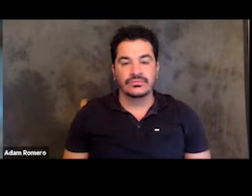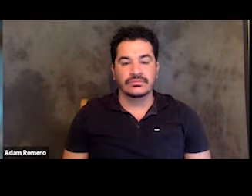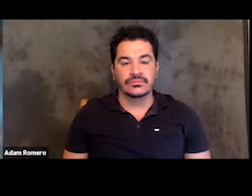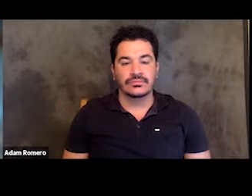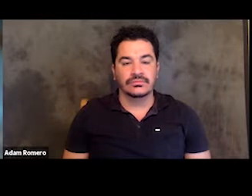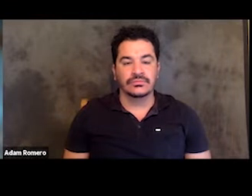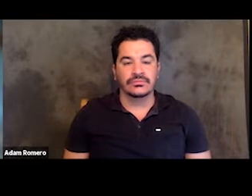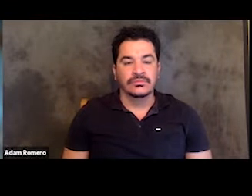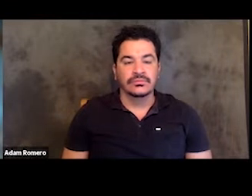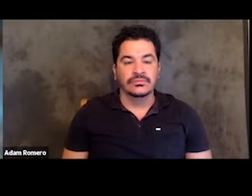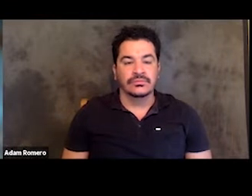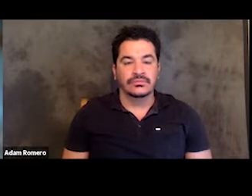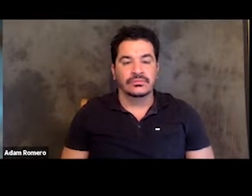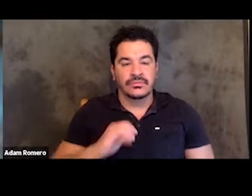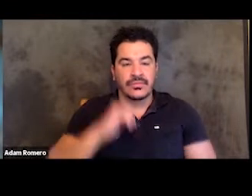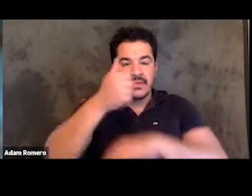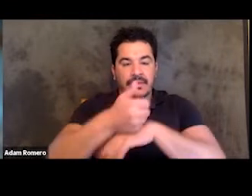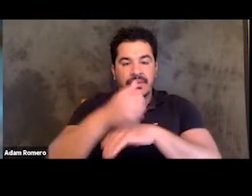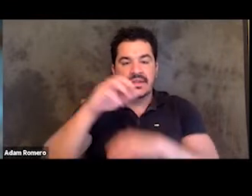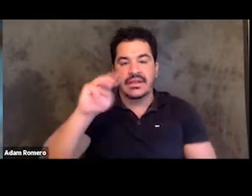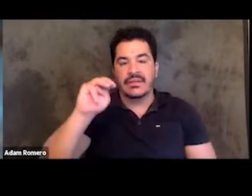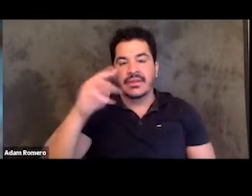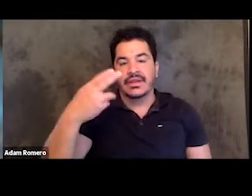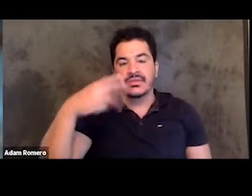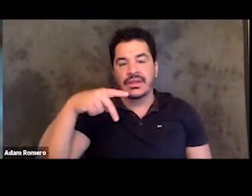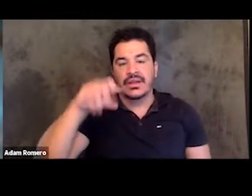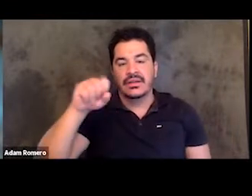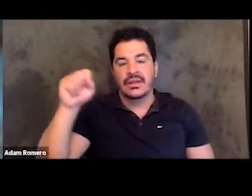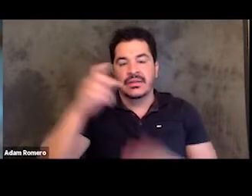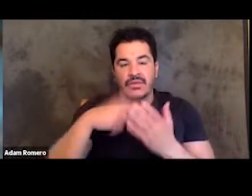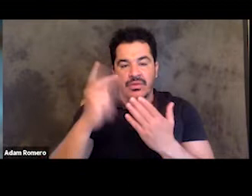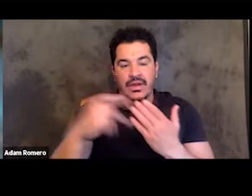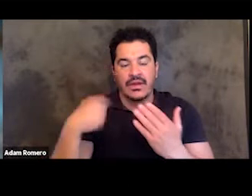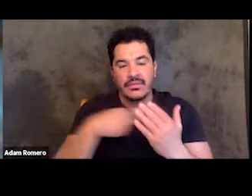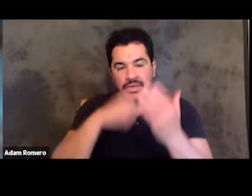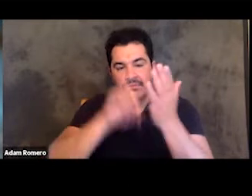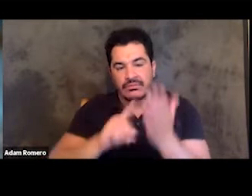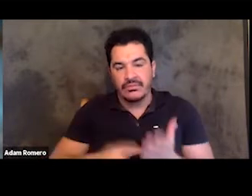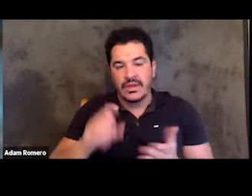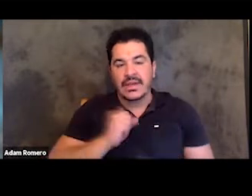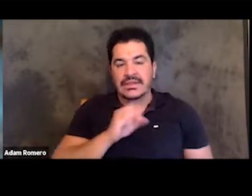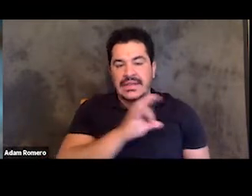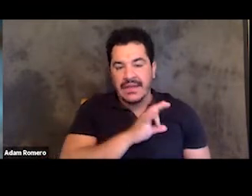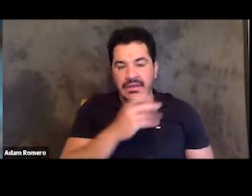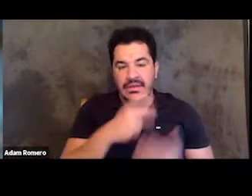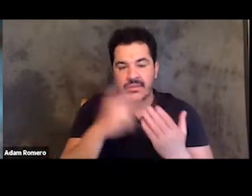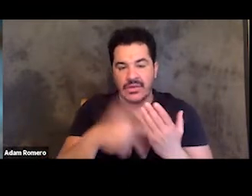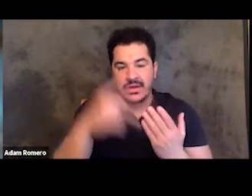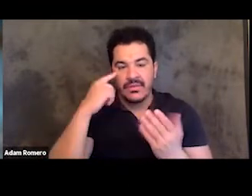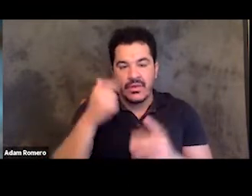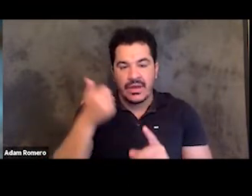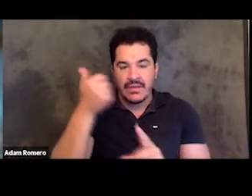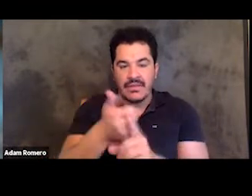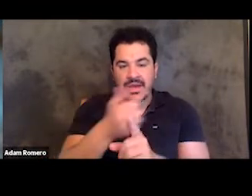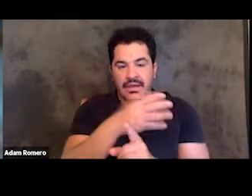Within implementing MHPSS programming, we look at staffing programs for impact and success,